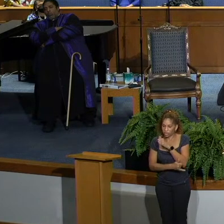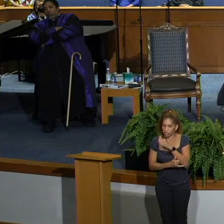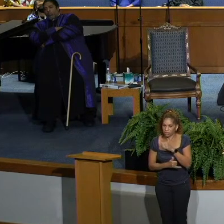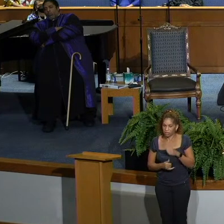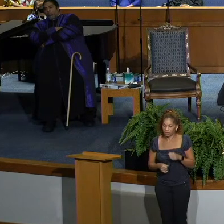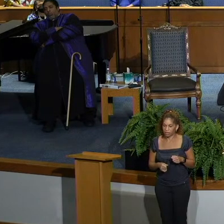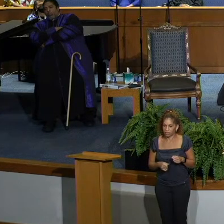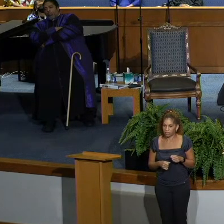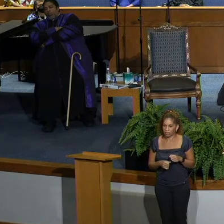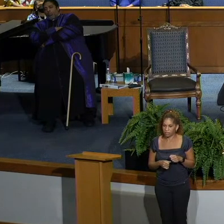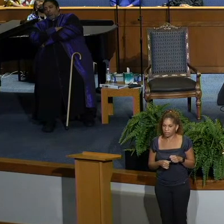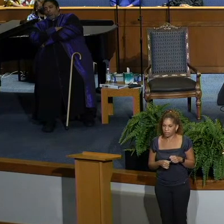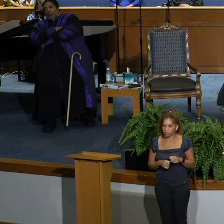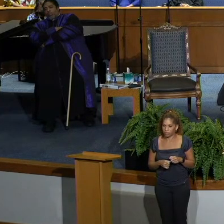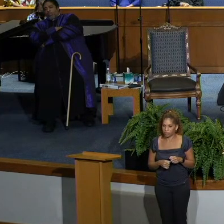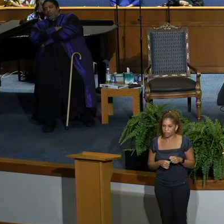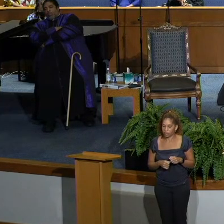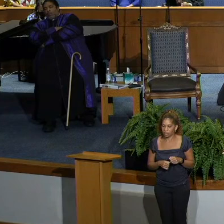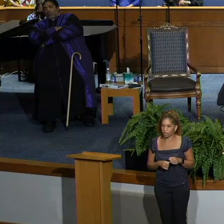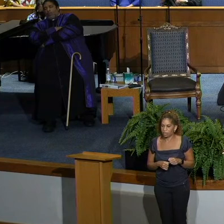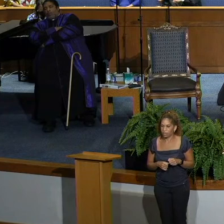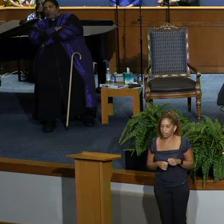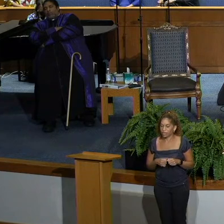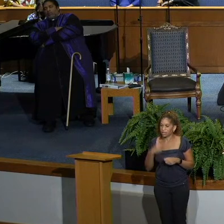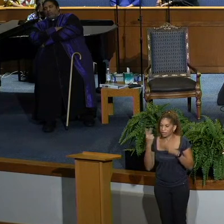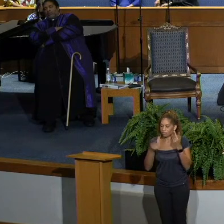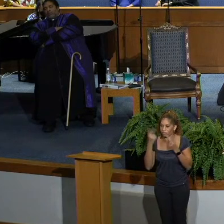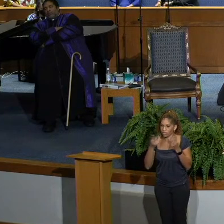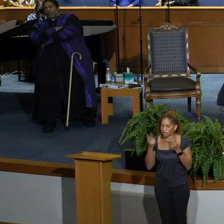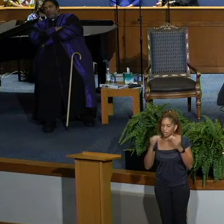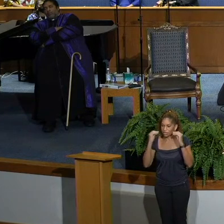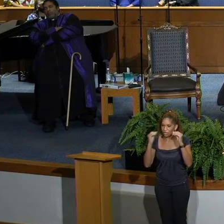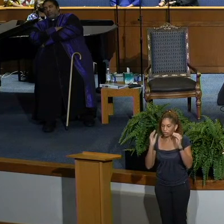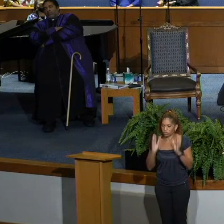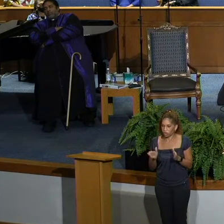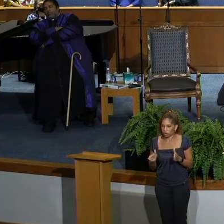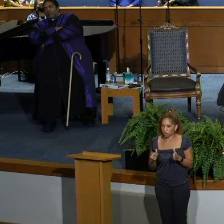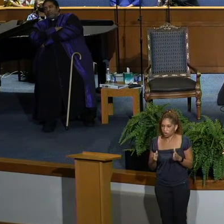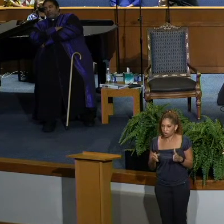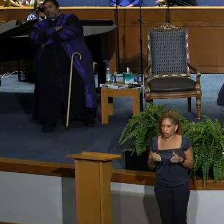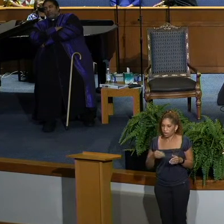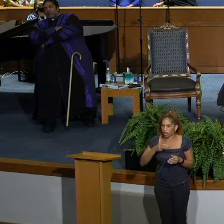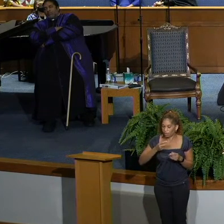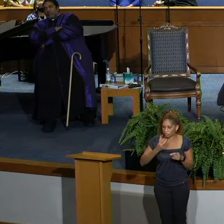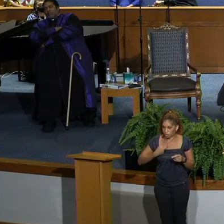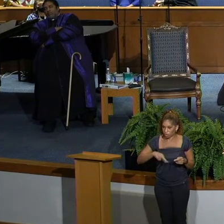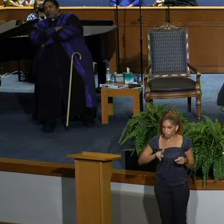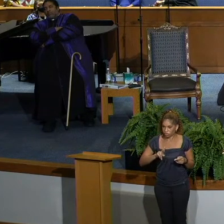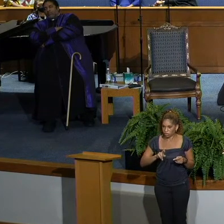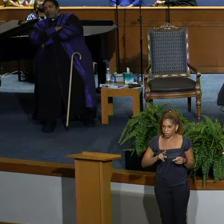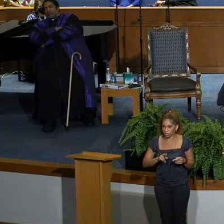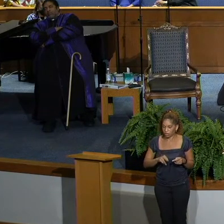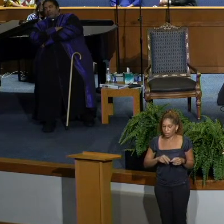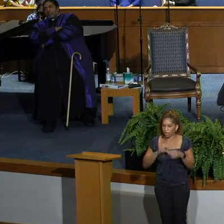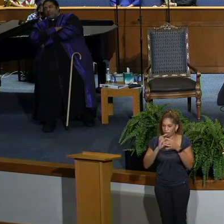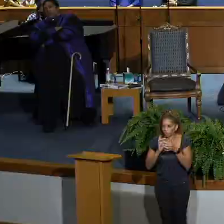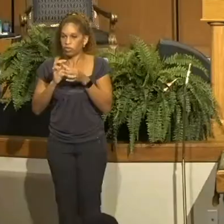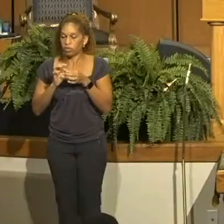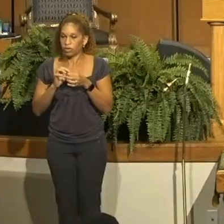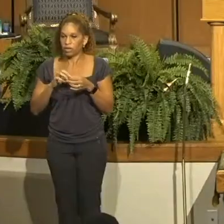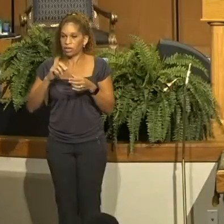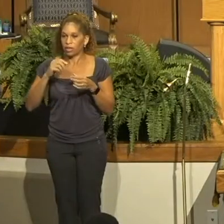at MIT. He is currently visiting professor of public theology and activism at Union Theological